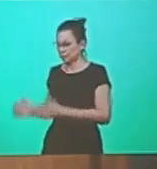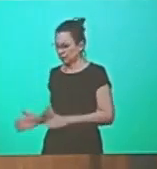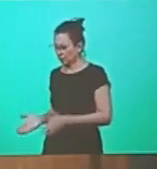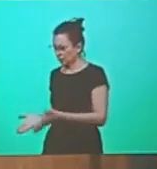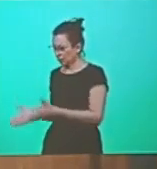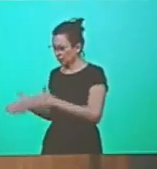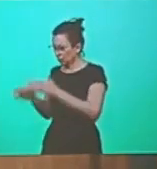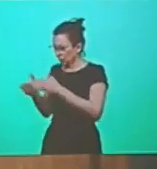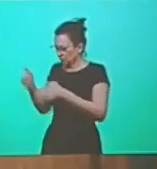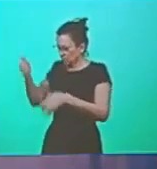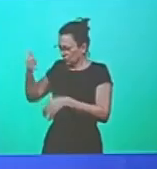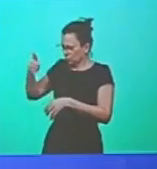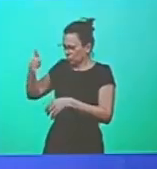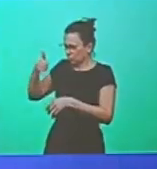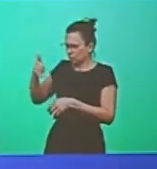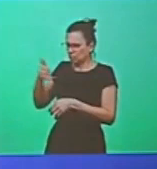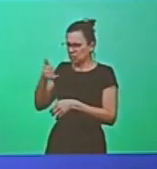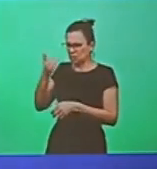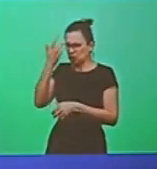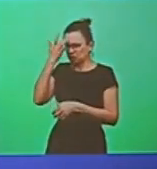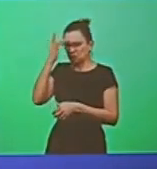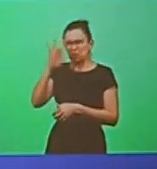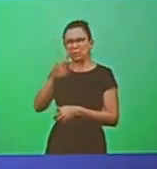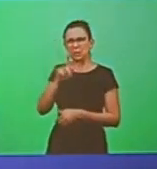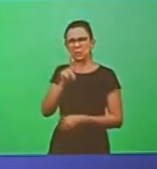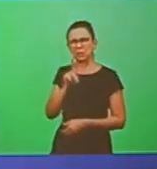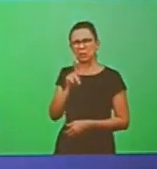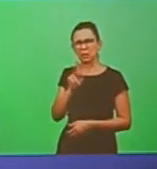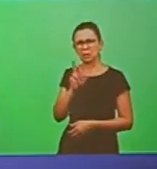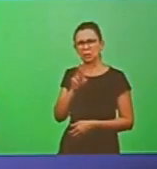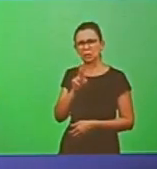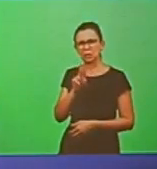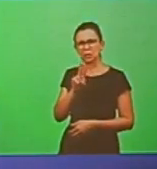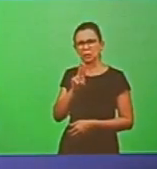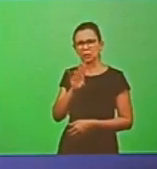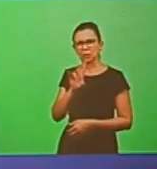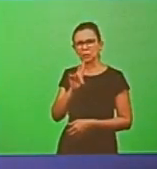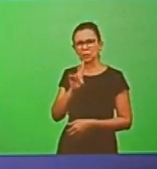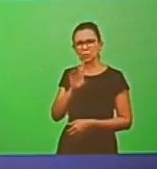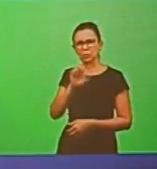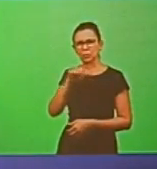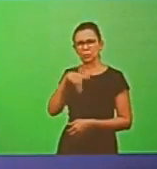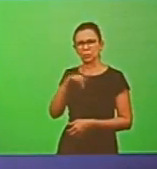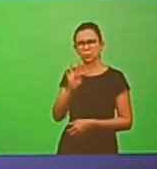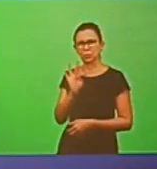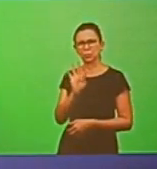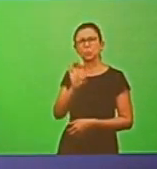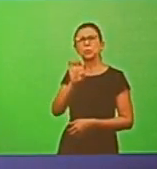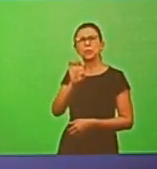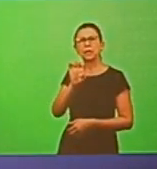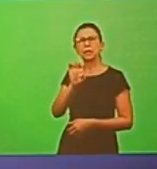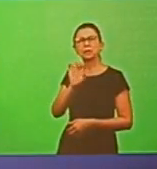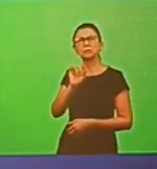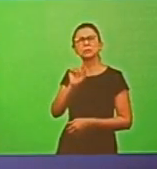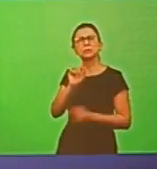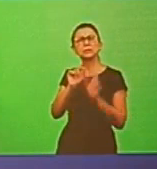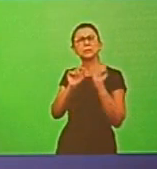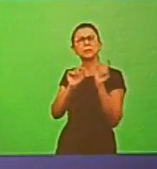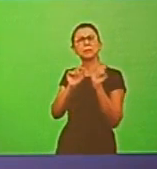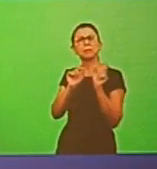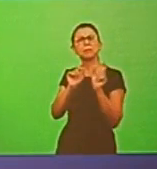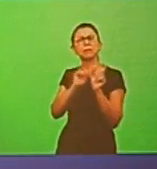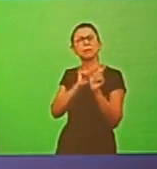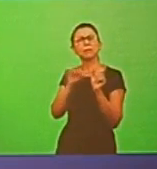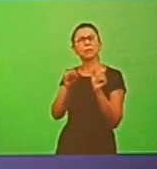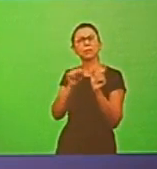They were called this because their candles were lit and they had extra oil on the side. But what is